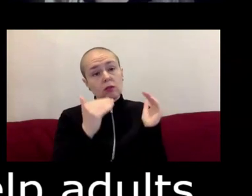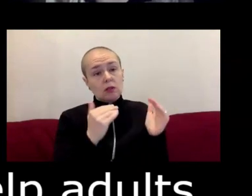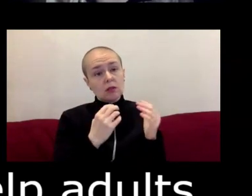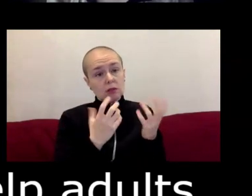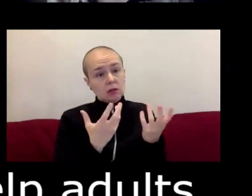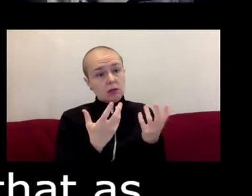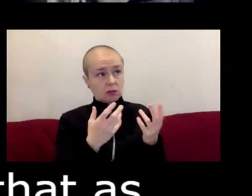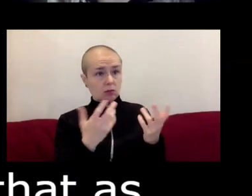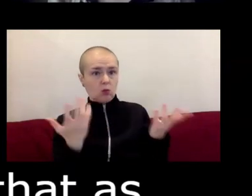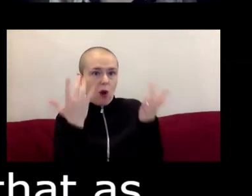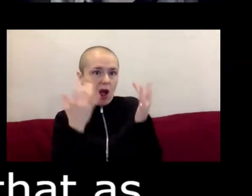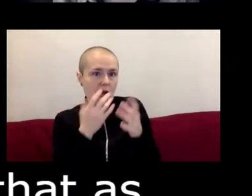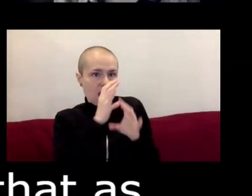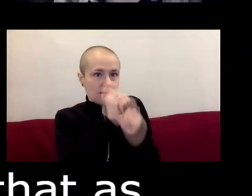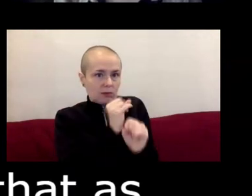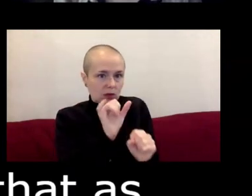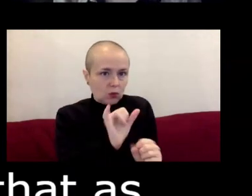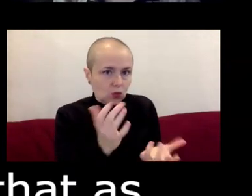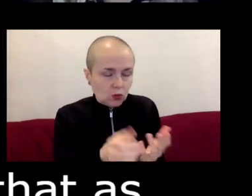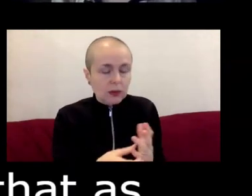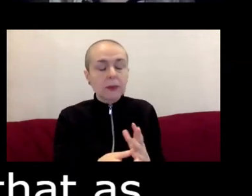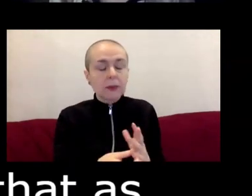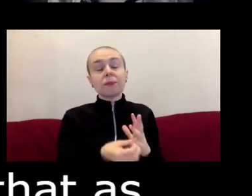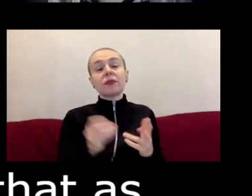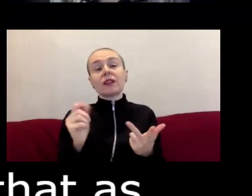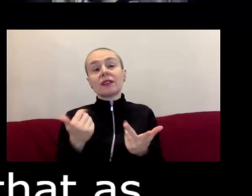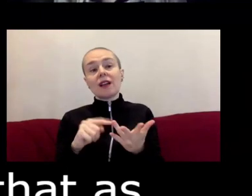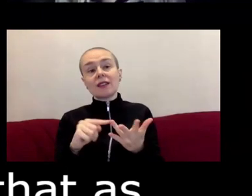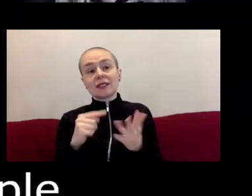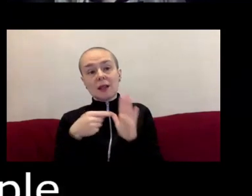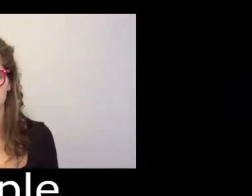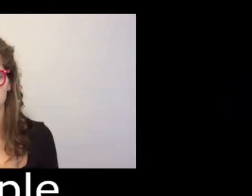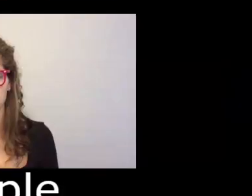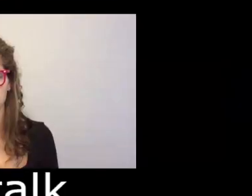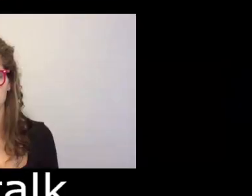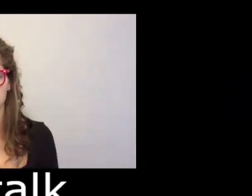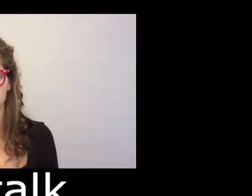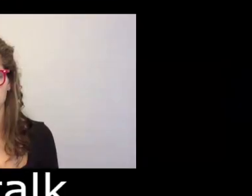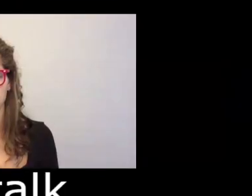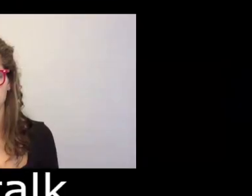And the next example, actually, Michelle has to talk about it.